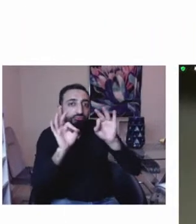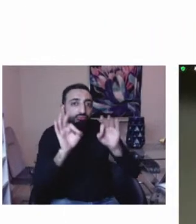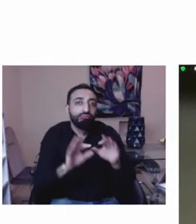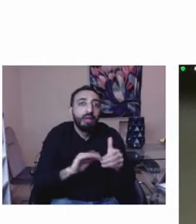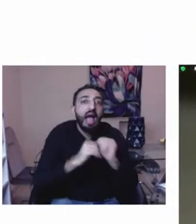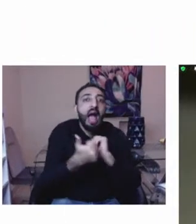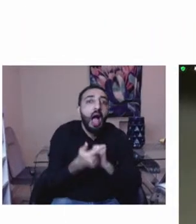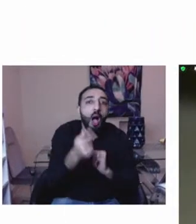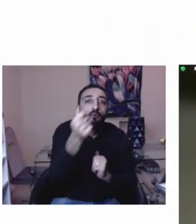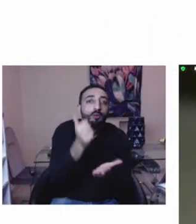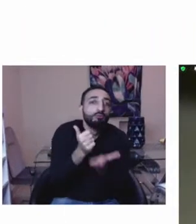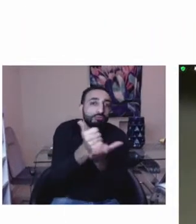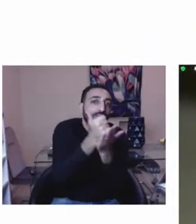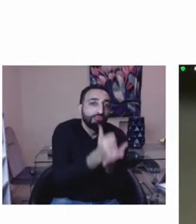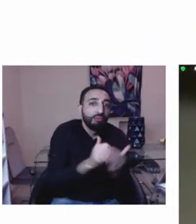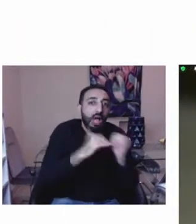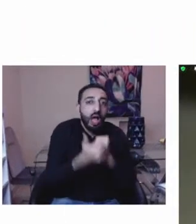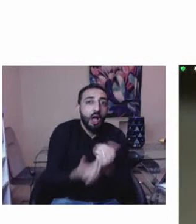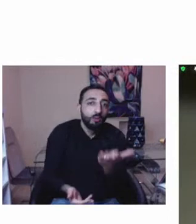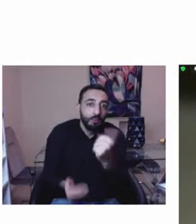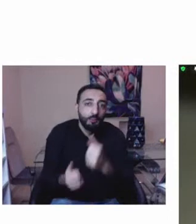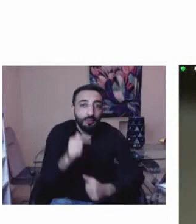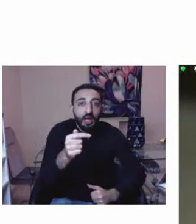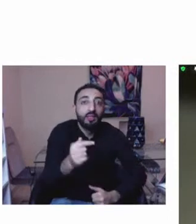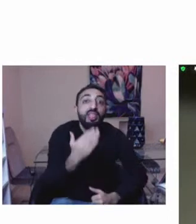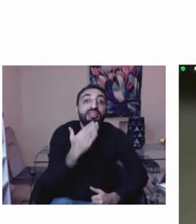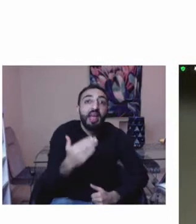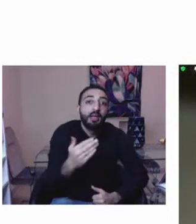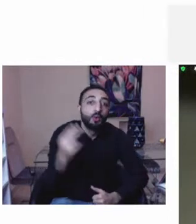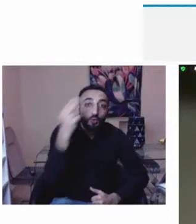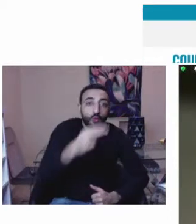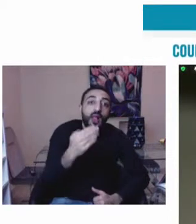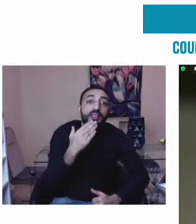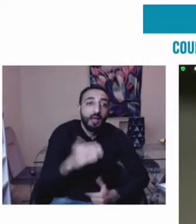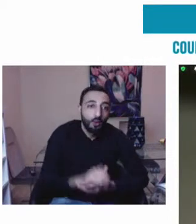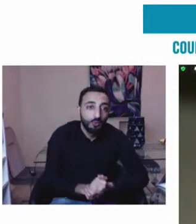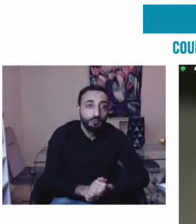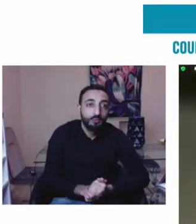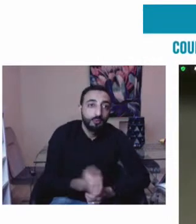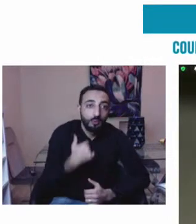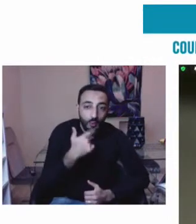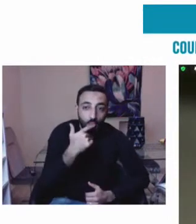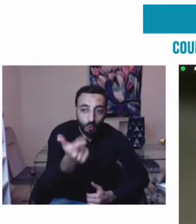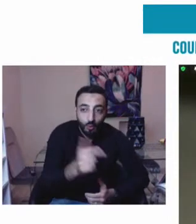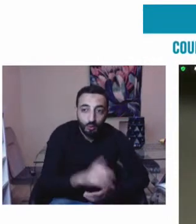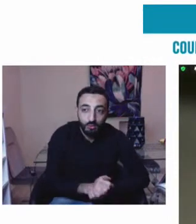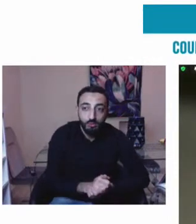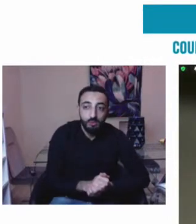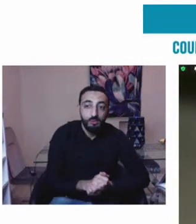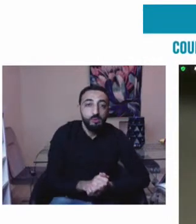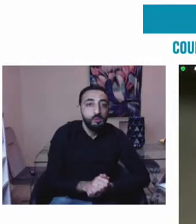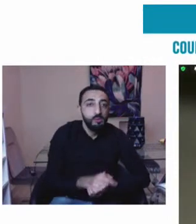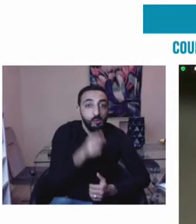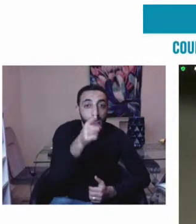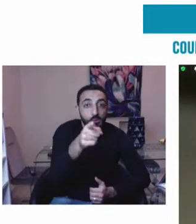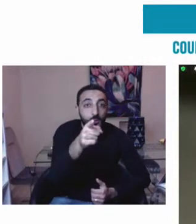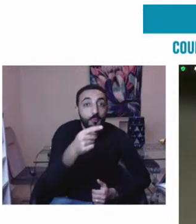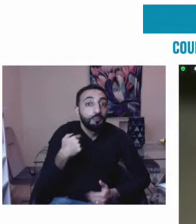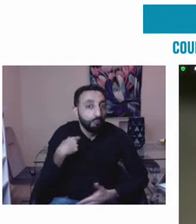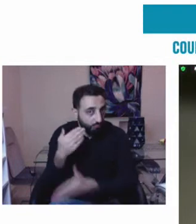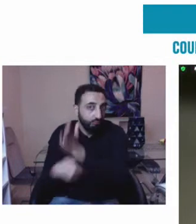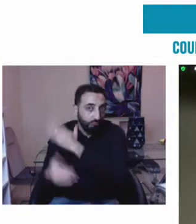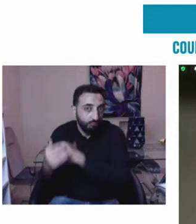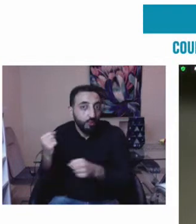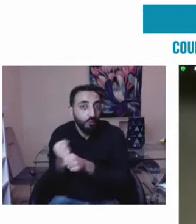Anna. Well, as State Secretary also noted, Sweden does not always get things right, but today is an excellent opportunity to